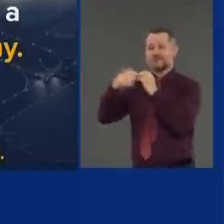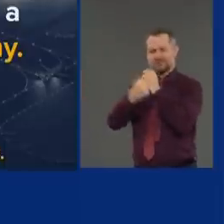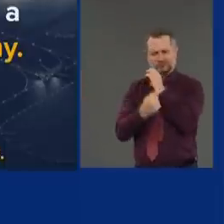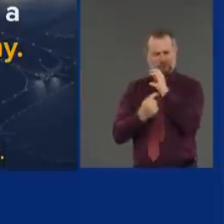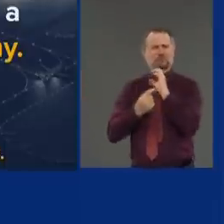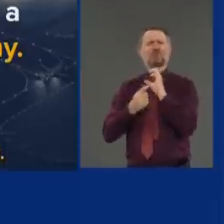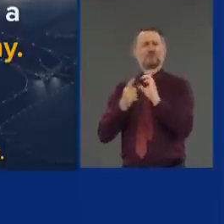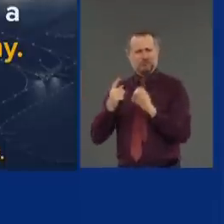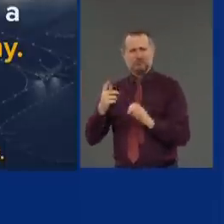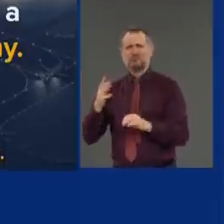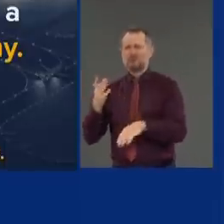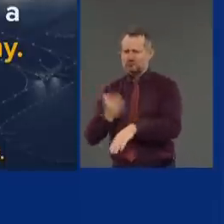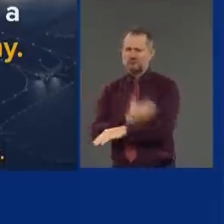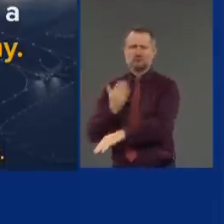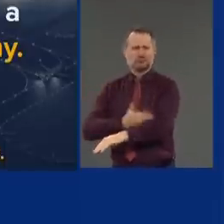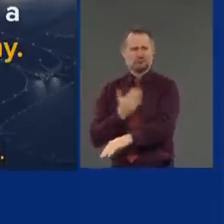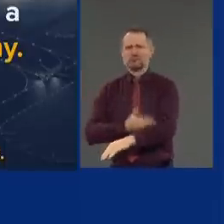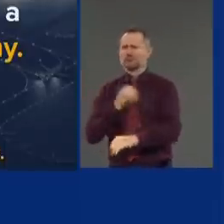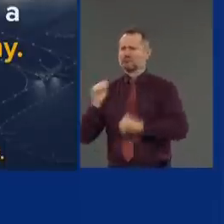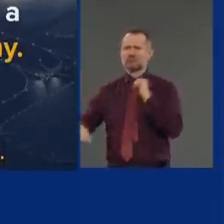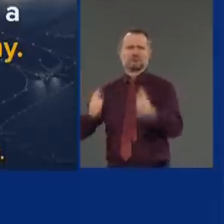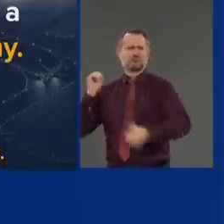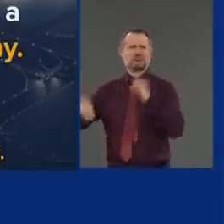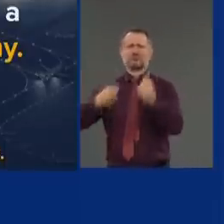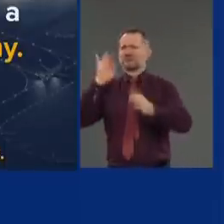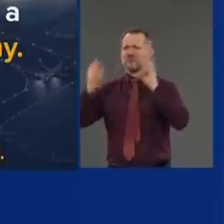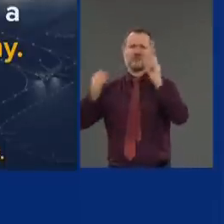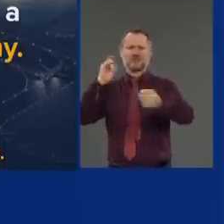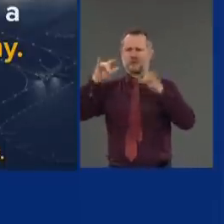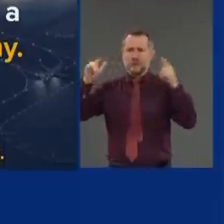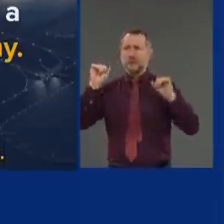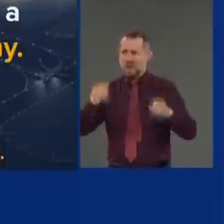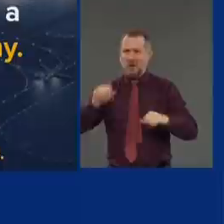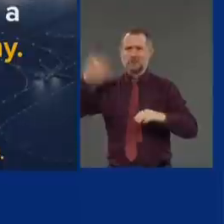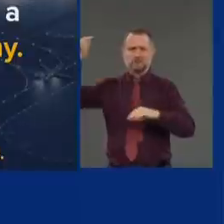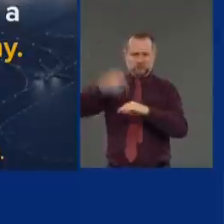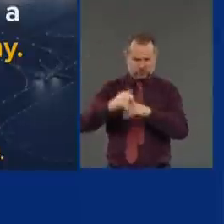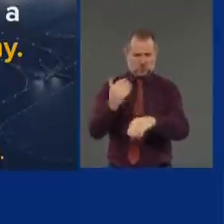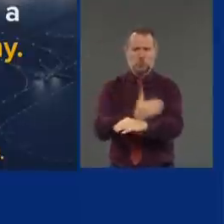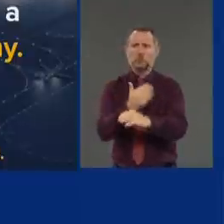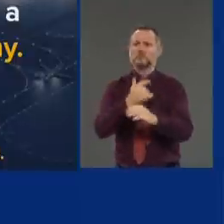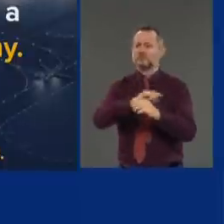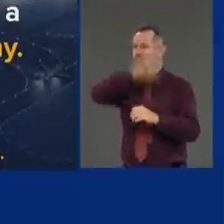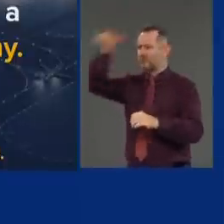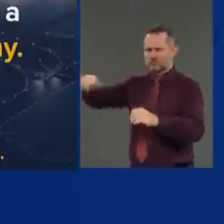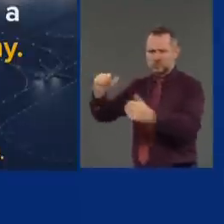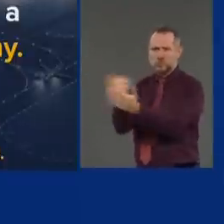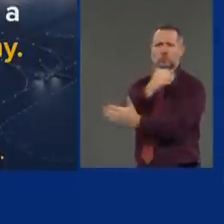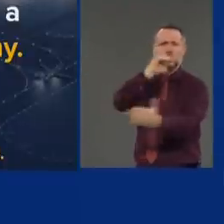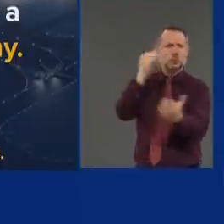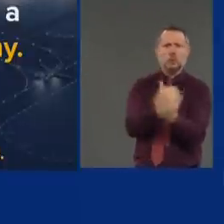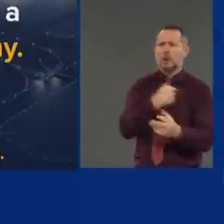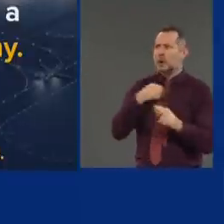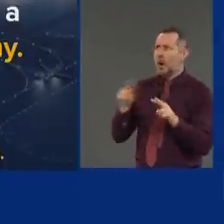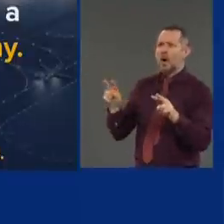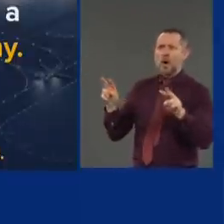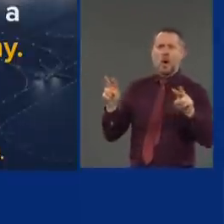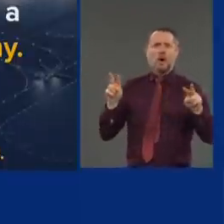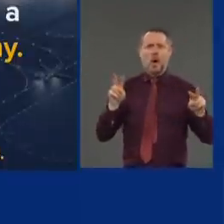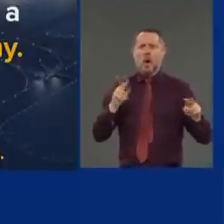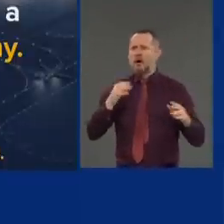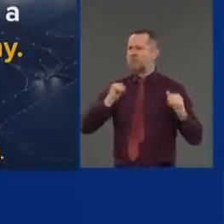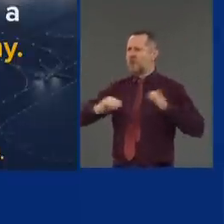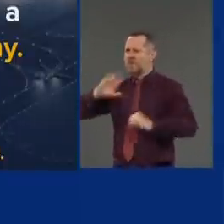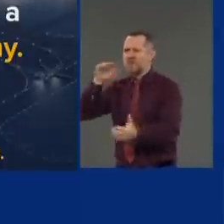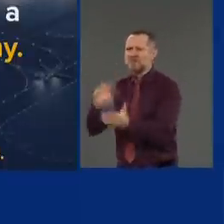it. And you could fly into airports all around the world, and they were brand new, and they were entertainment centers and business centers, and they